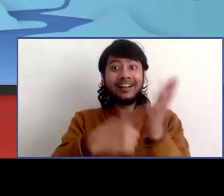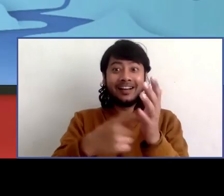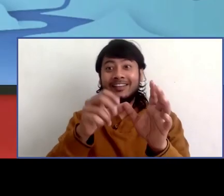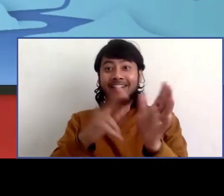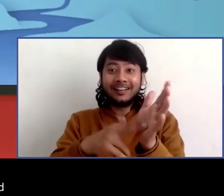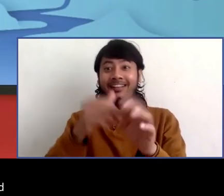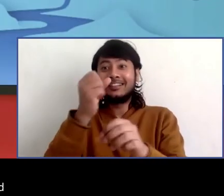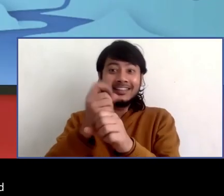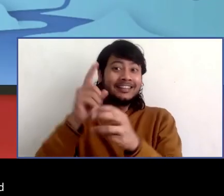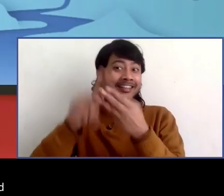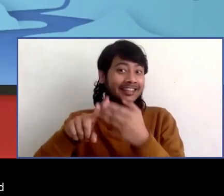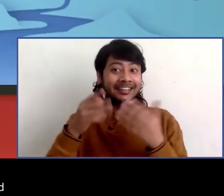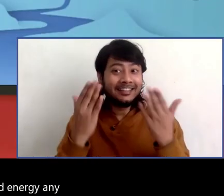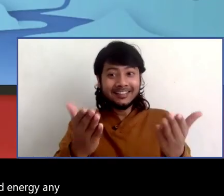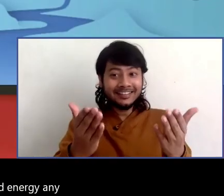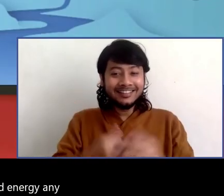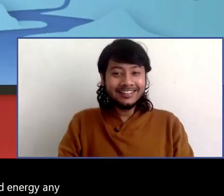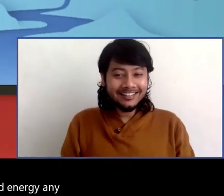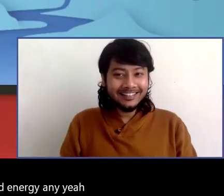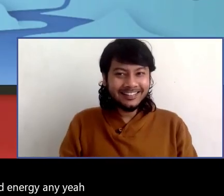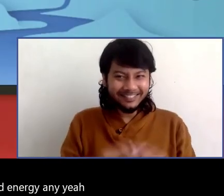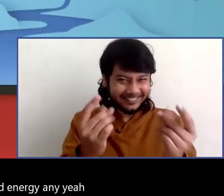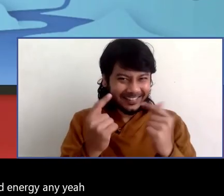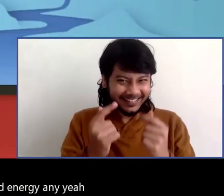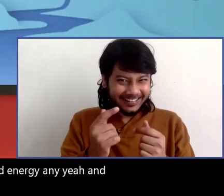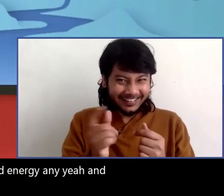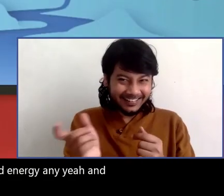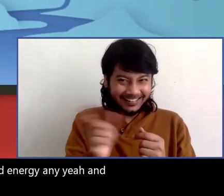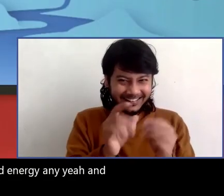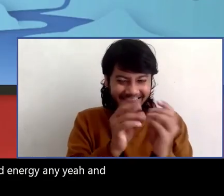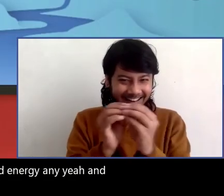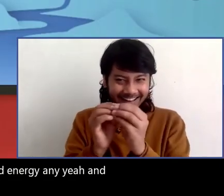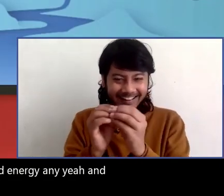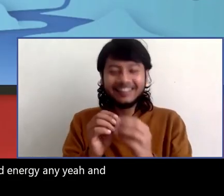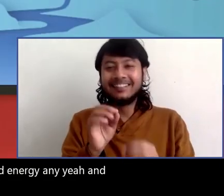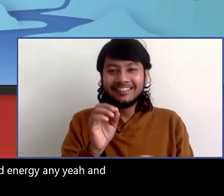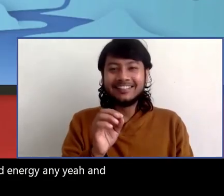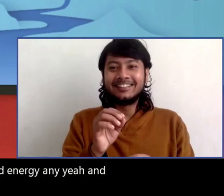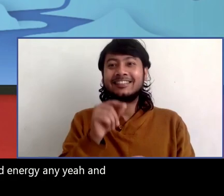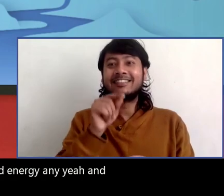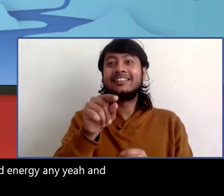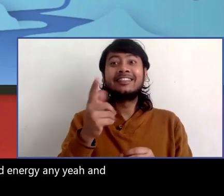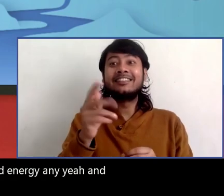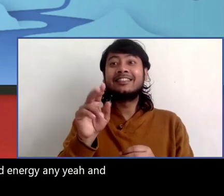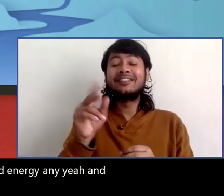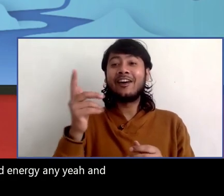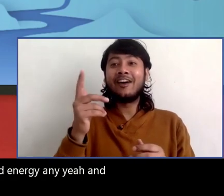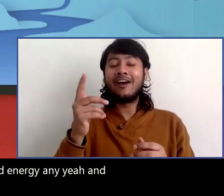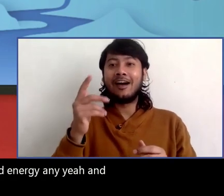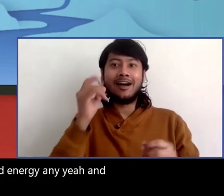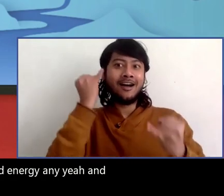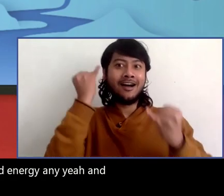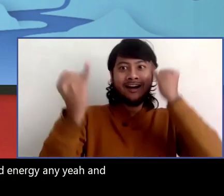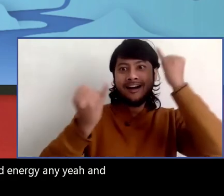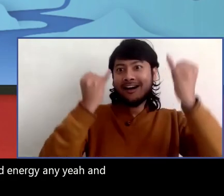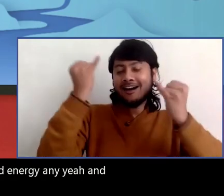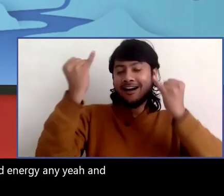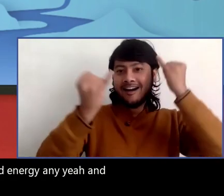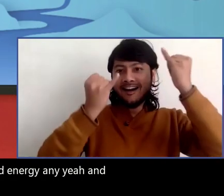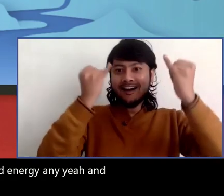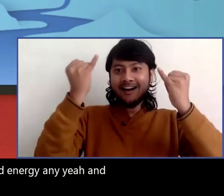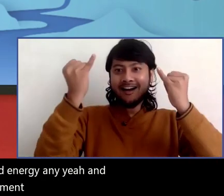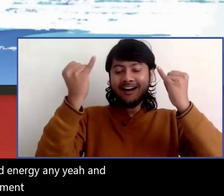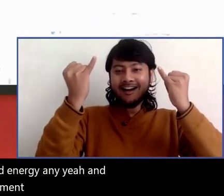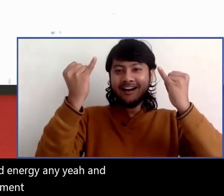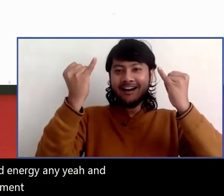Yeah, an orange means enthusiasm, creativity, determination, success, encouragement, and such